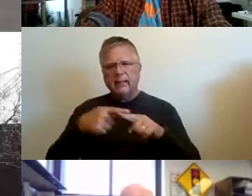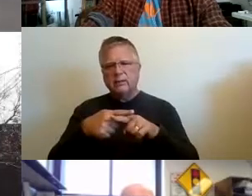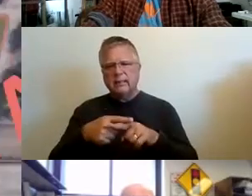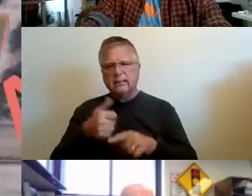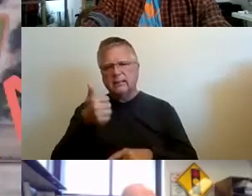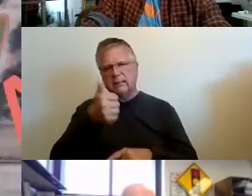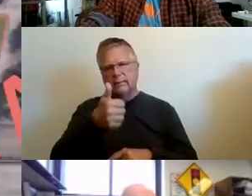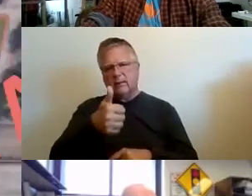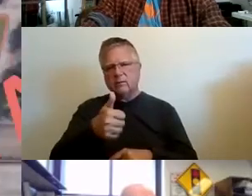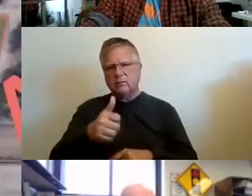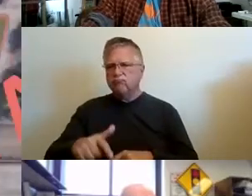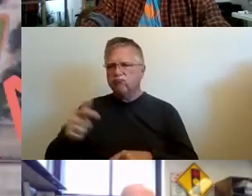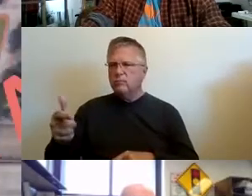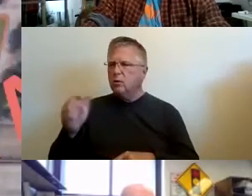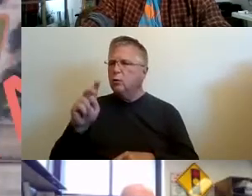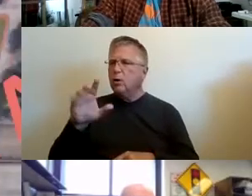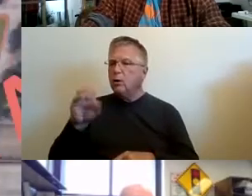Ricardo.